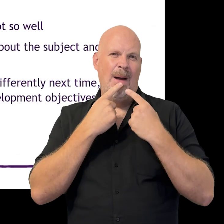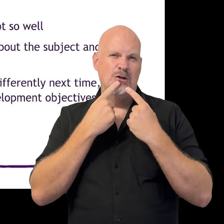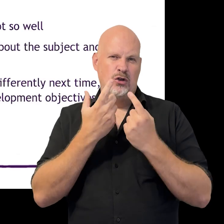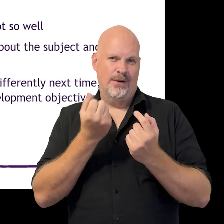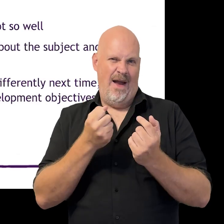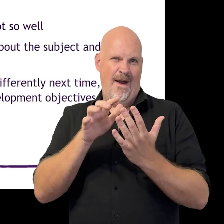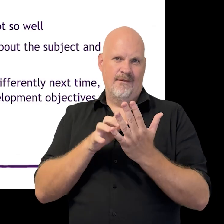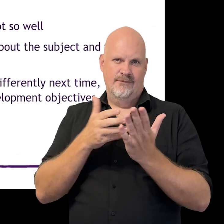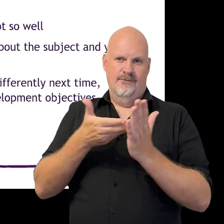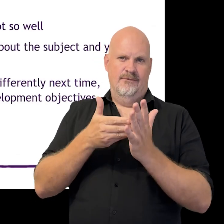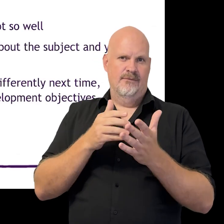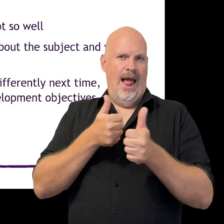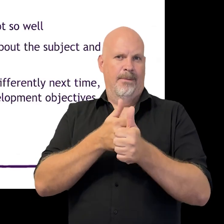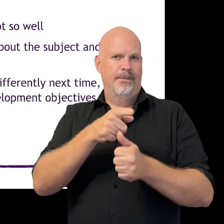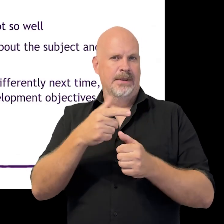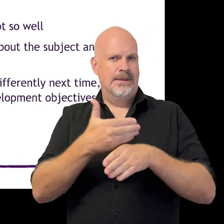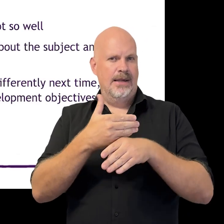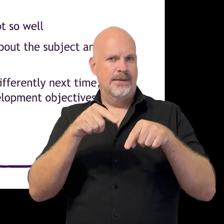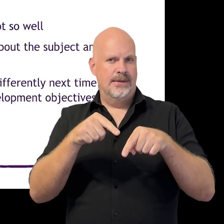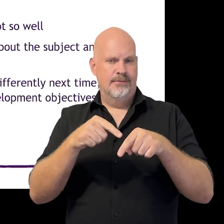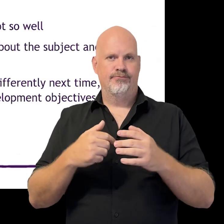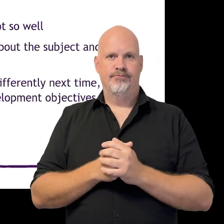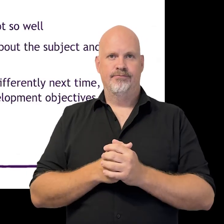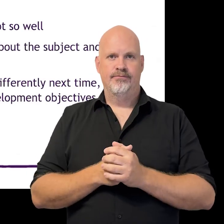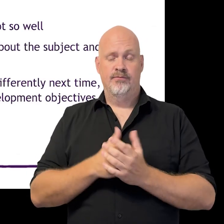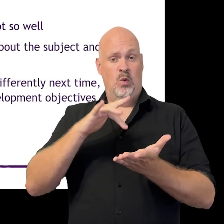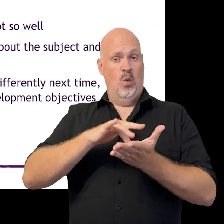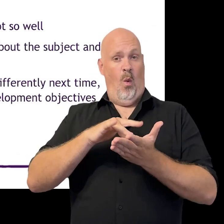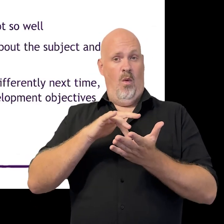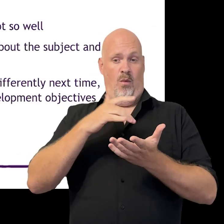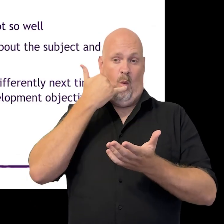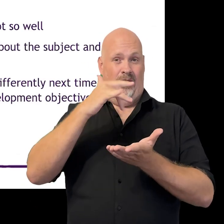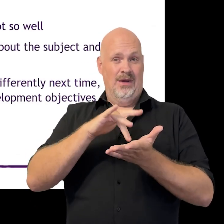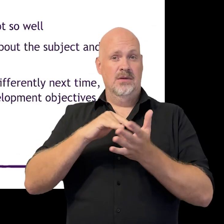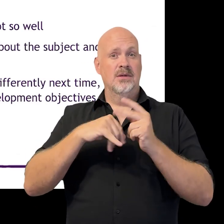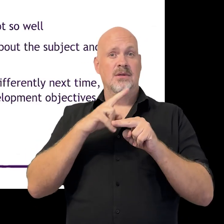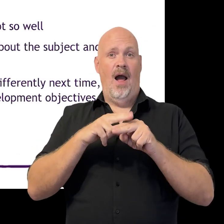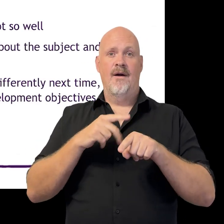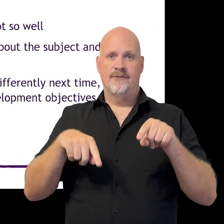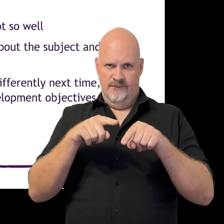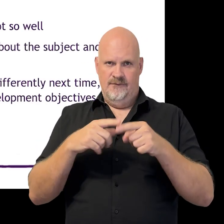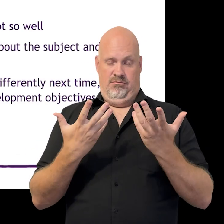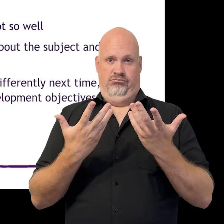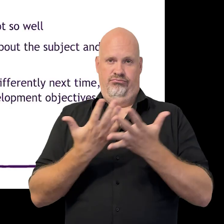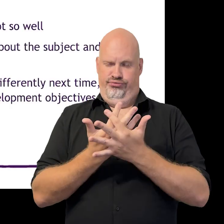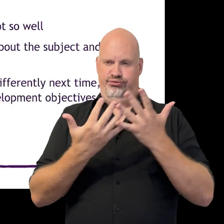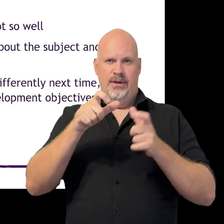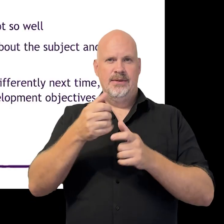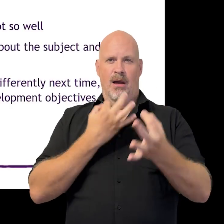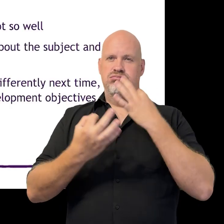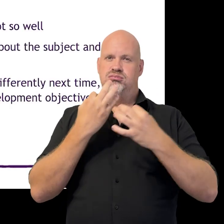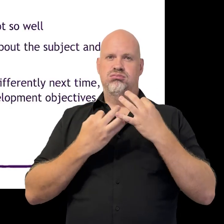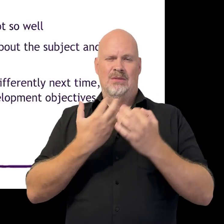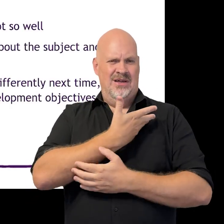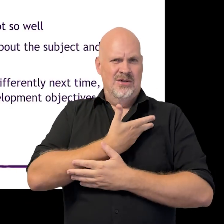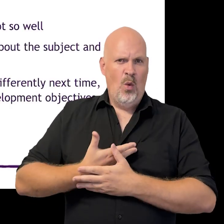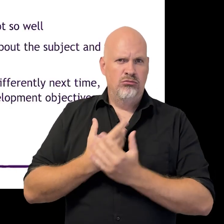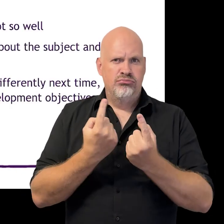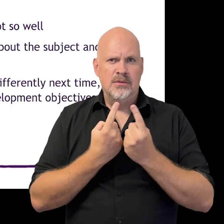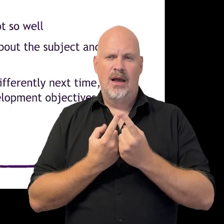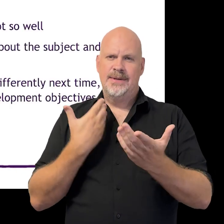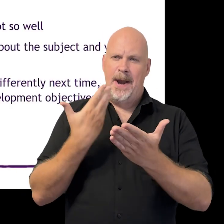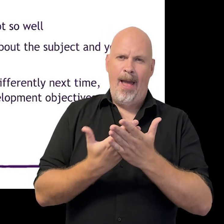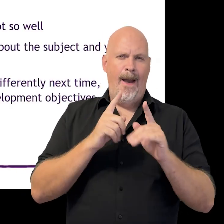do you think you need to develop in? And you can include those then within your CPD.